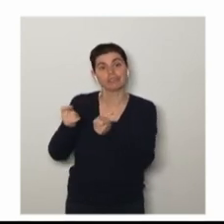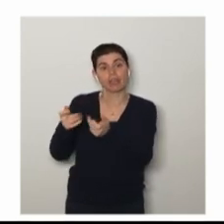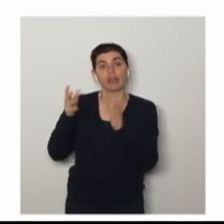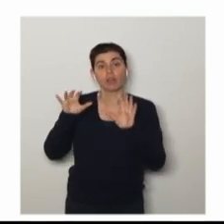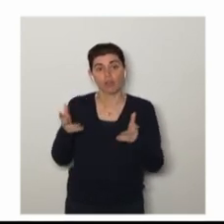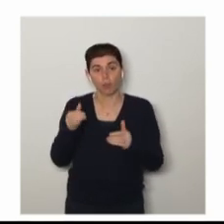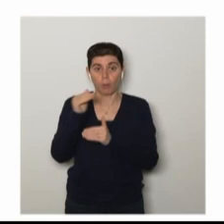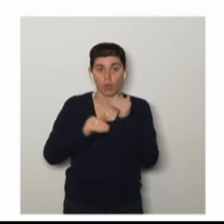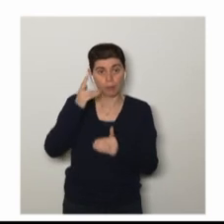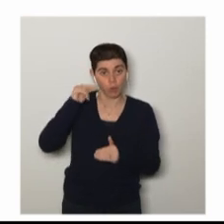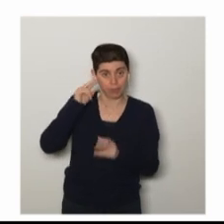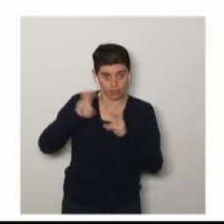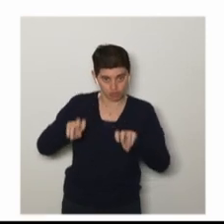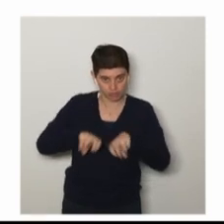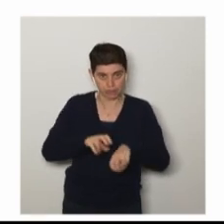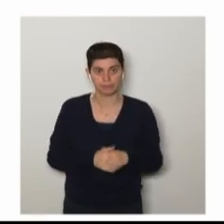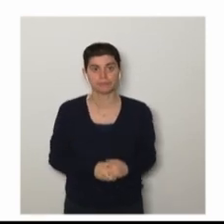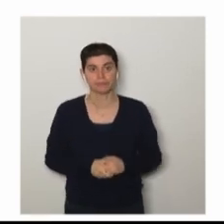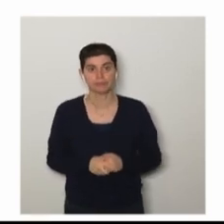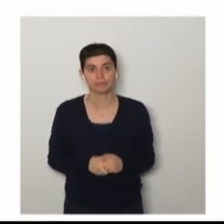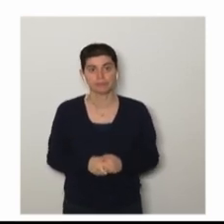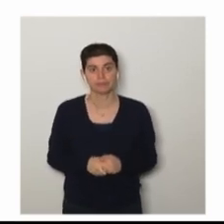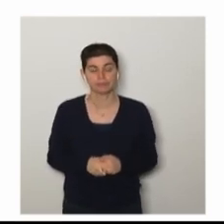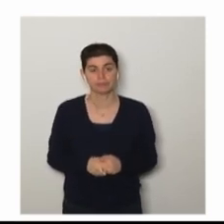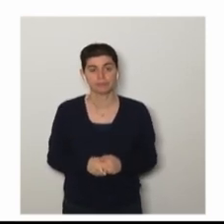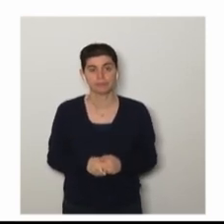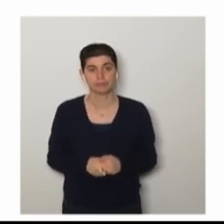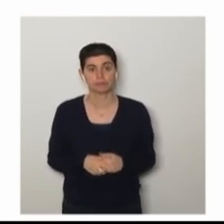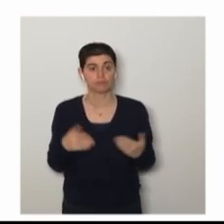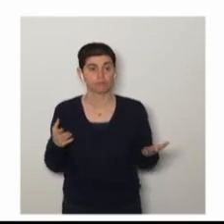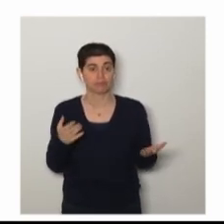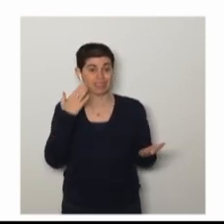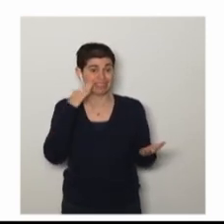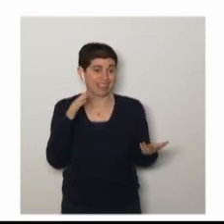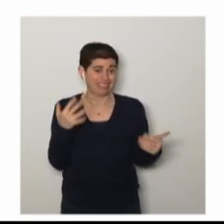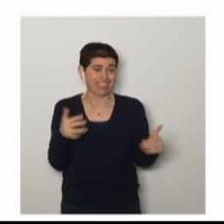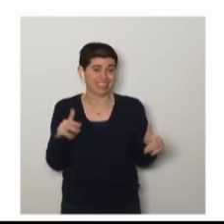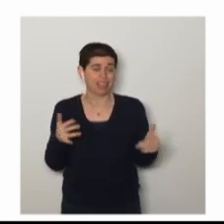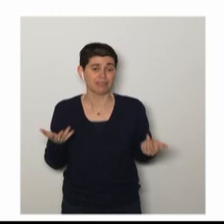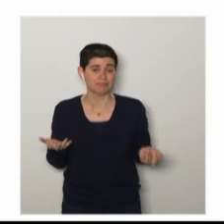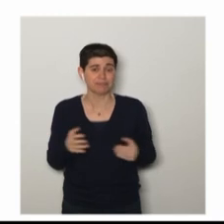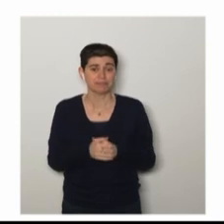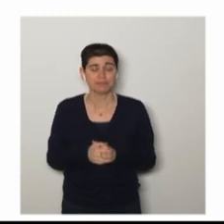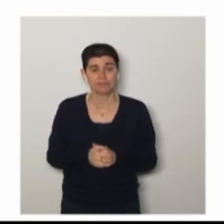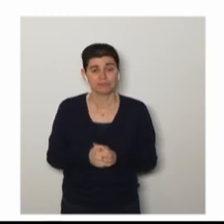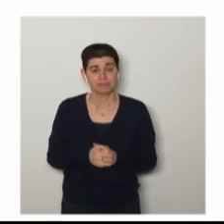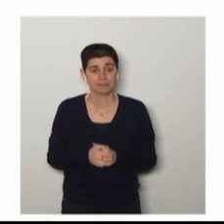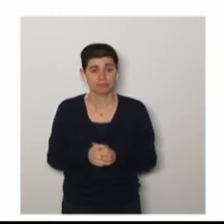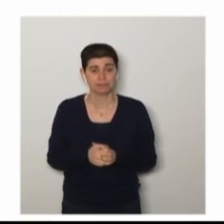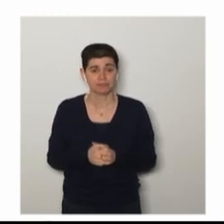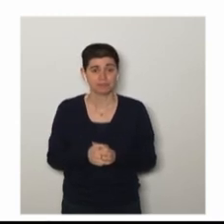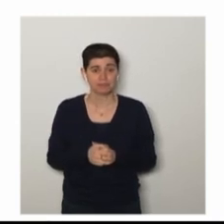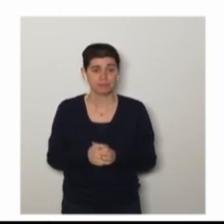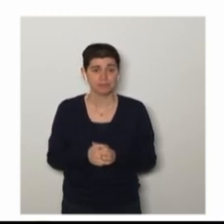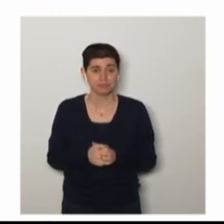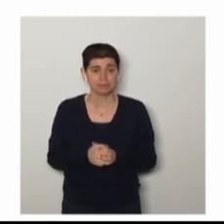program. What is today, and you know that by heart, I would say, the major difficulty to lead researchers on this field? It's